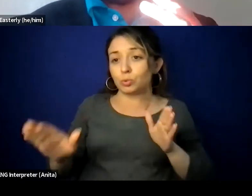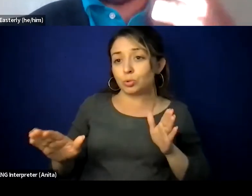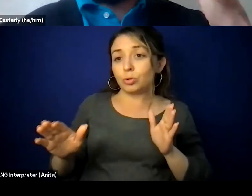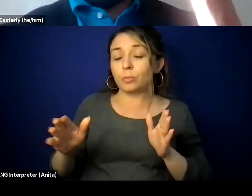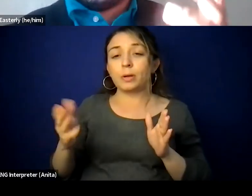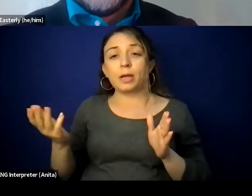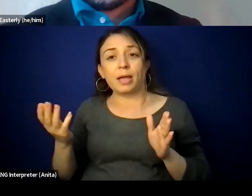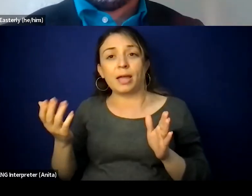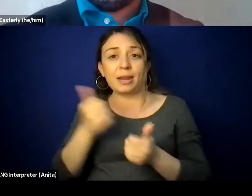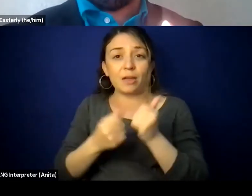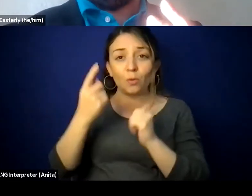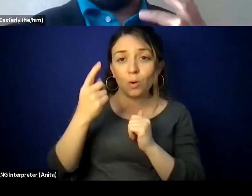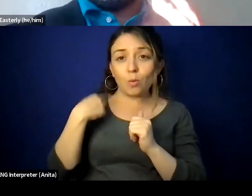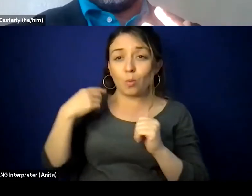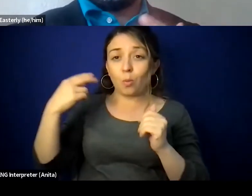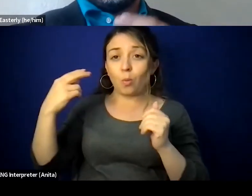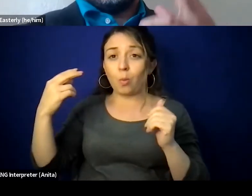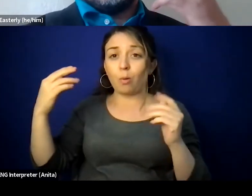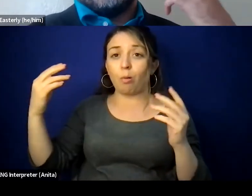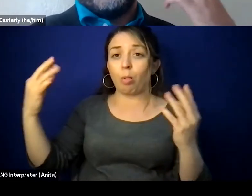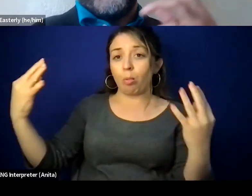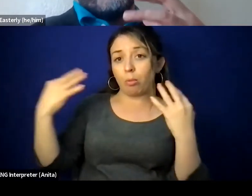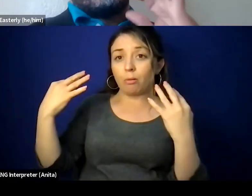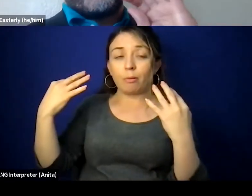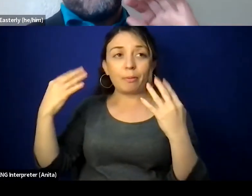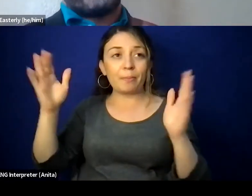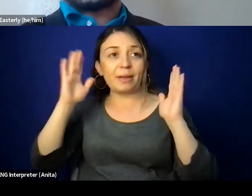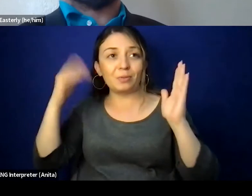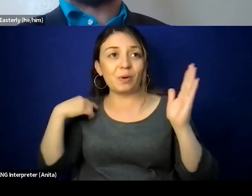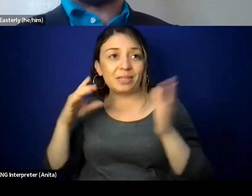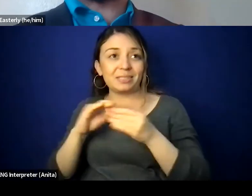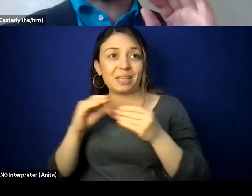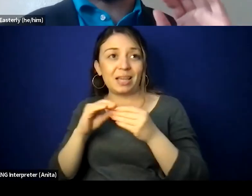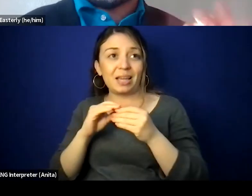look and pay attention to what I say. And for the people